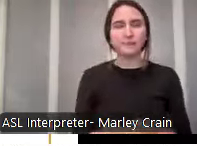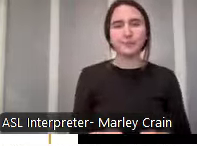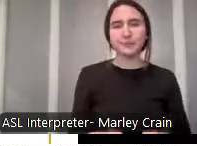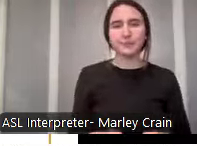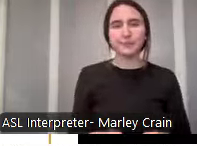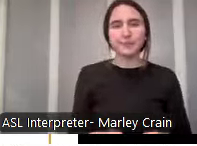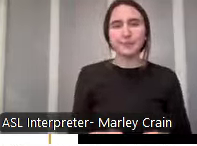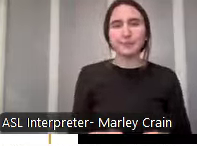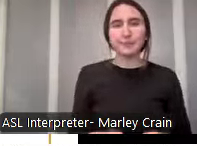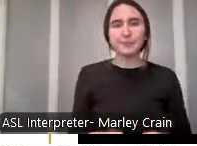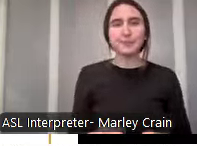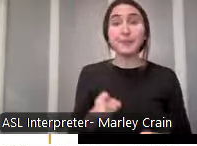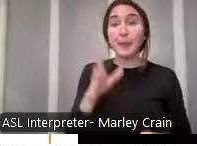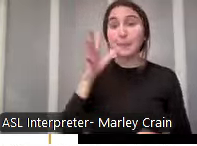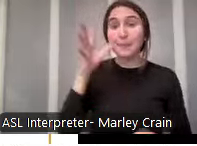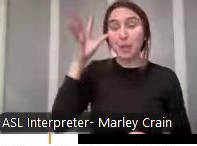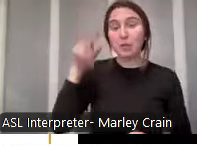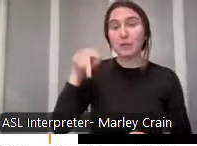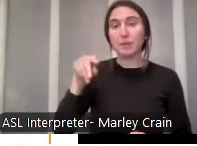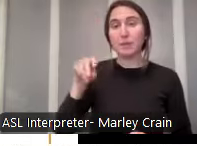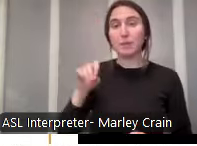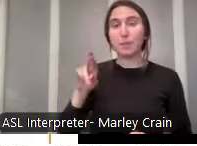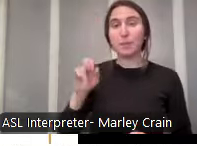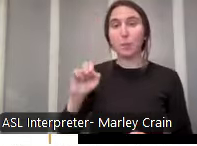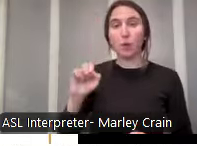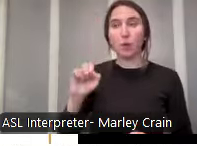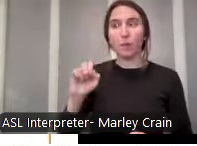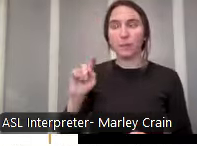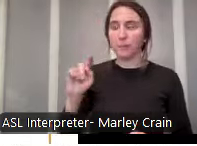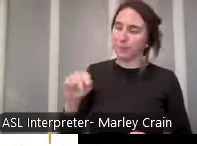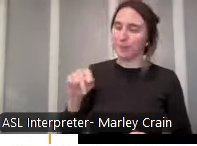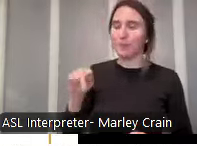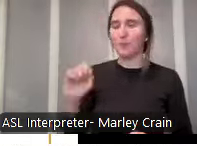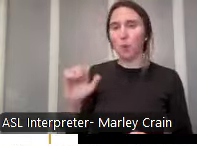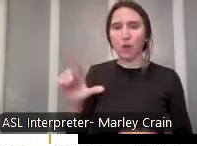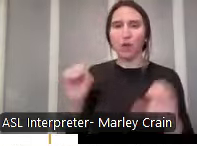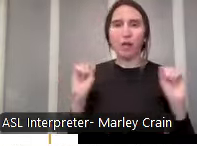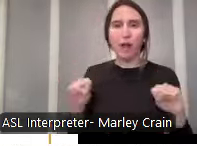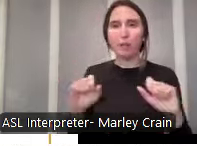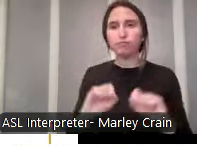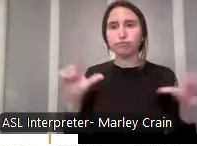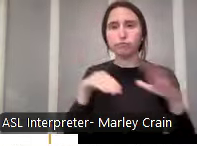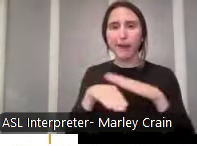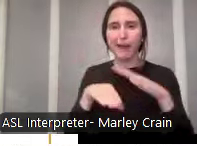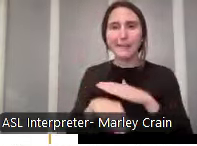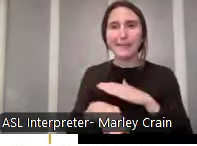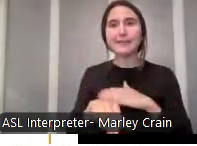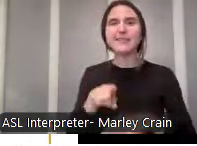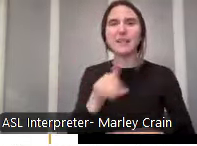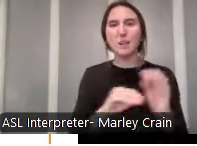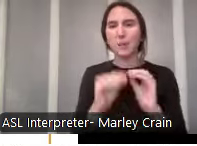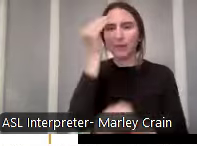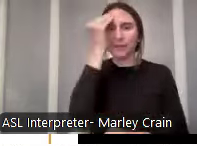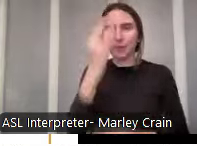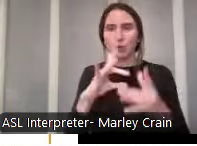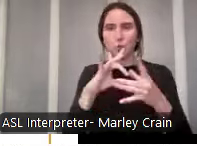And it's a way for parents to get information about their students. Obviously, you have to have an ability to